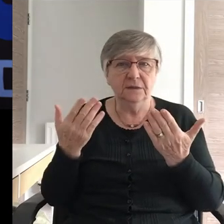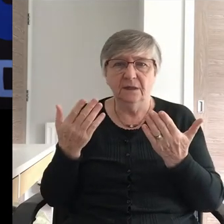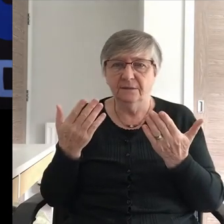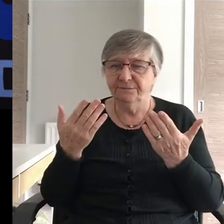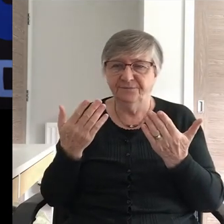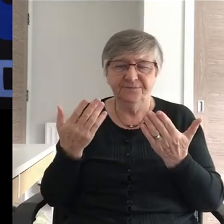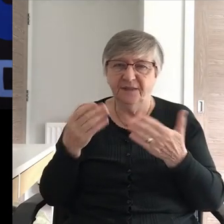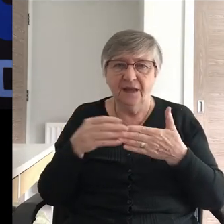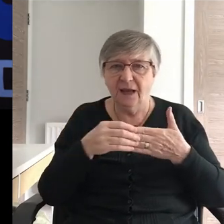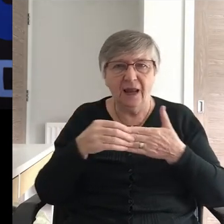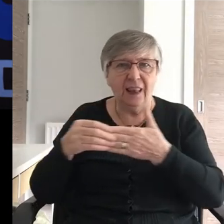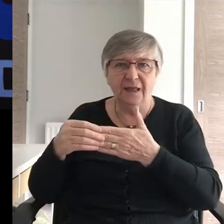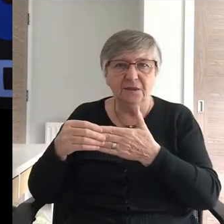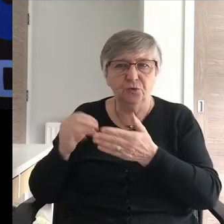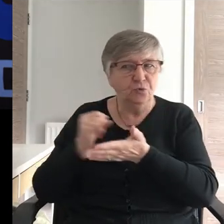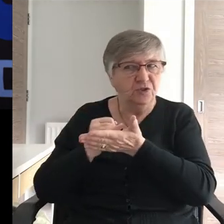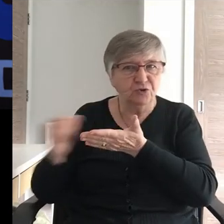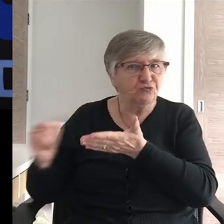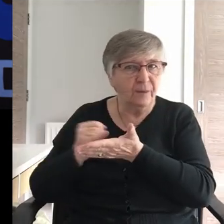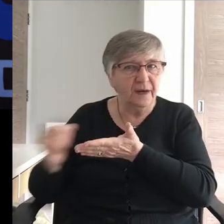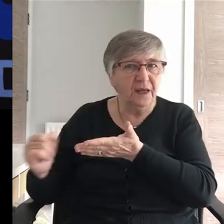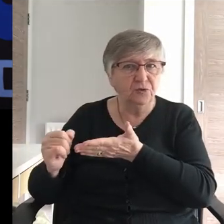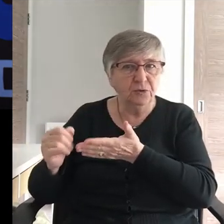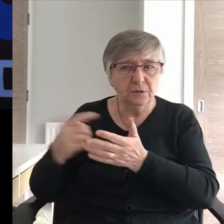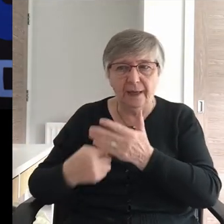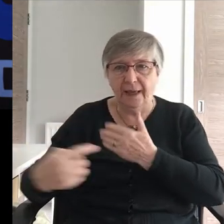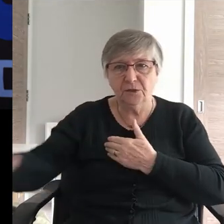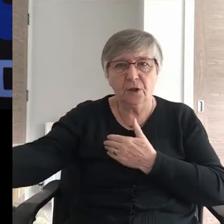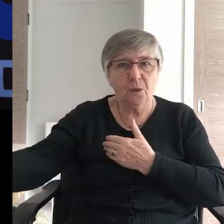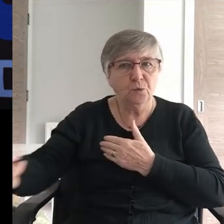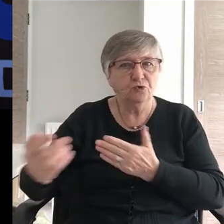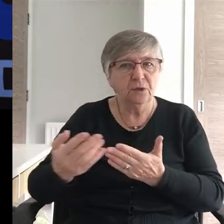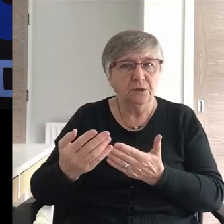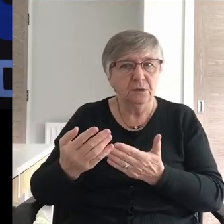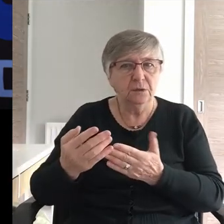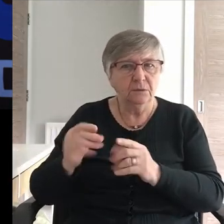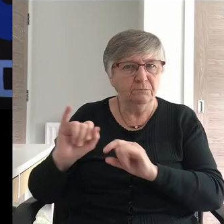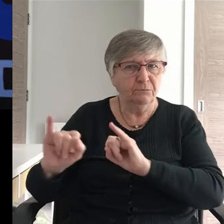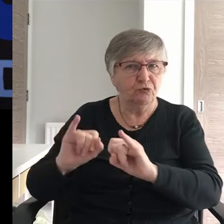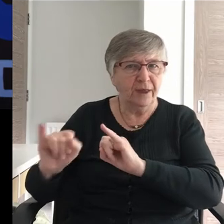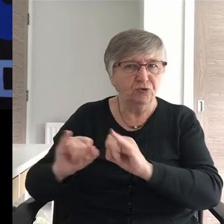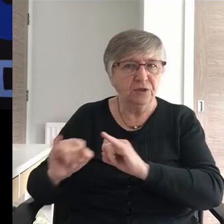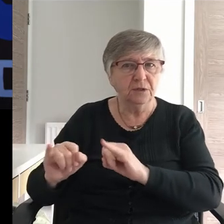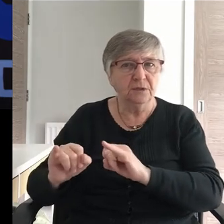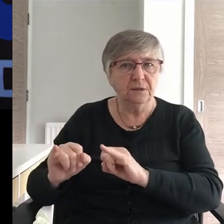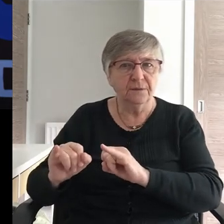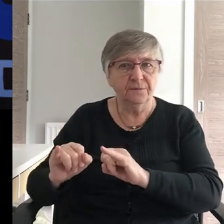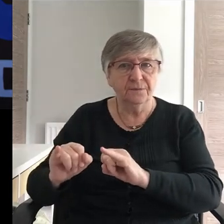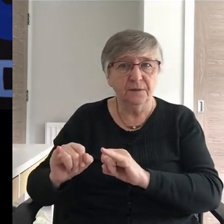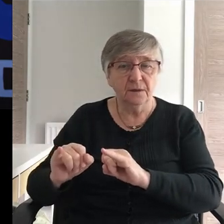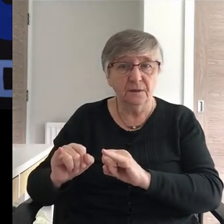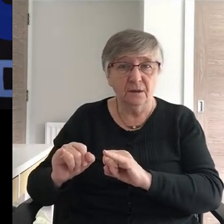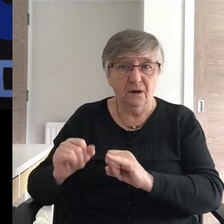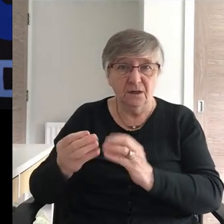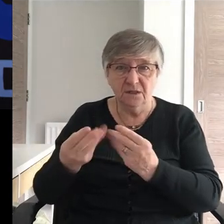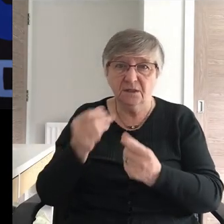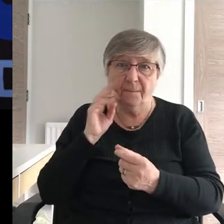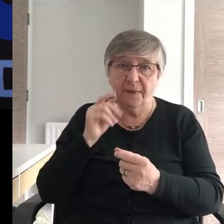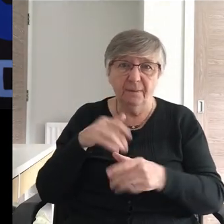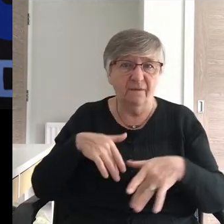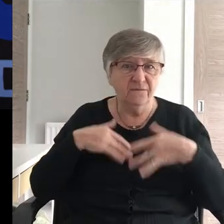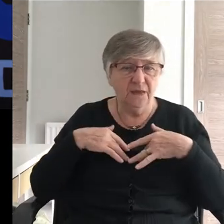This all can lead to discrimination, exclusion, prejudice, as well as a sense of failure